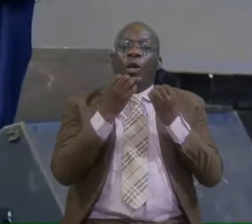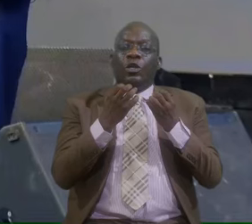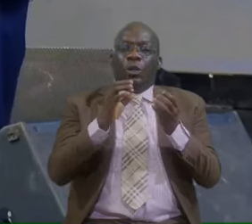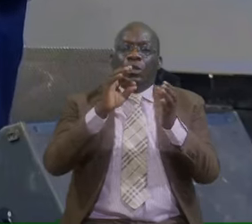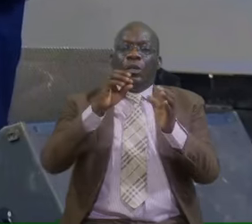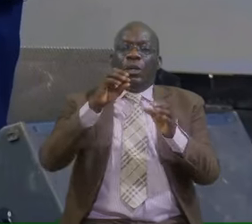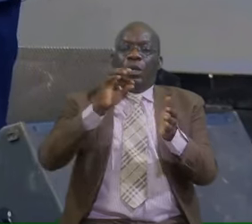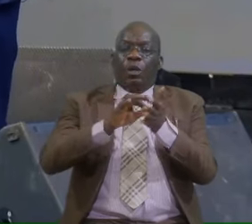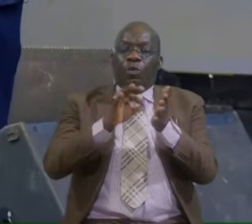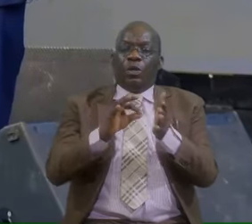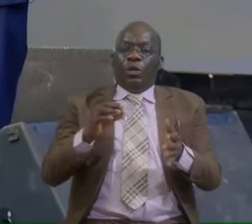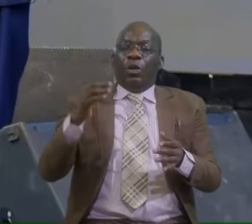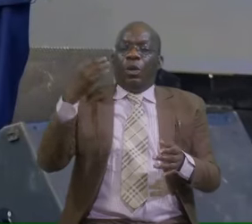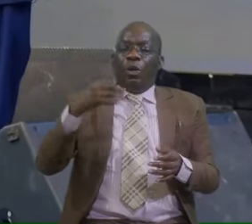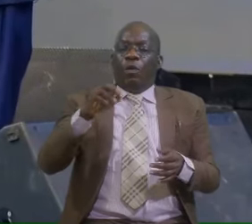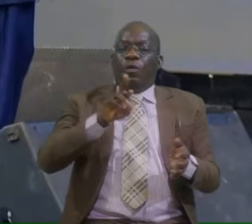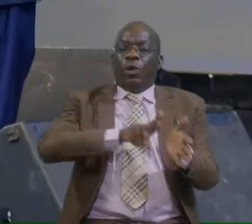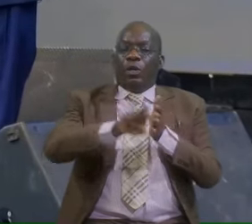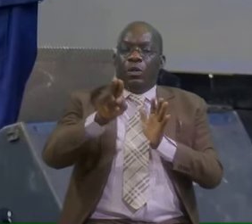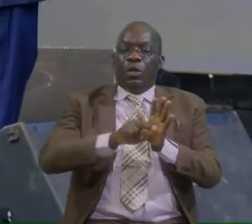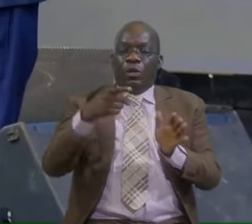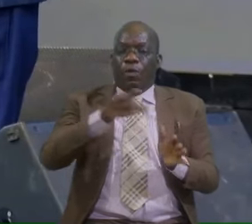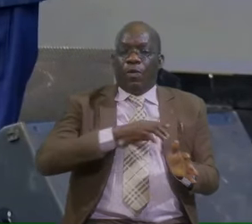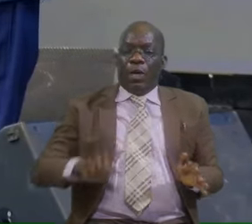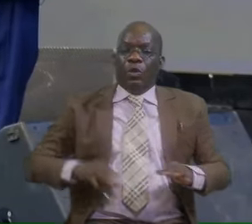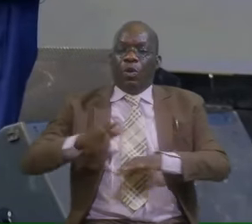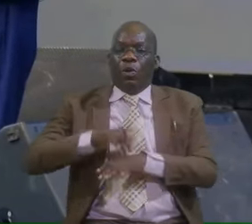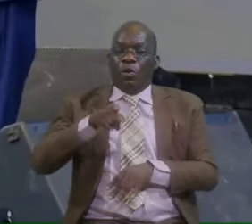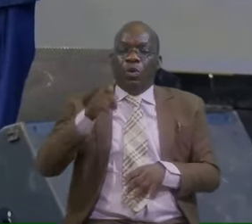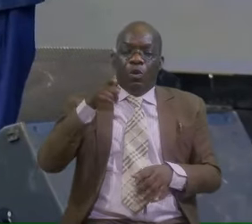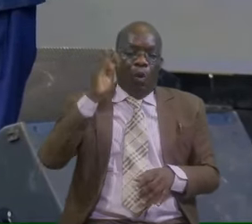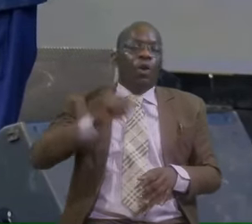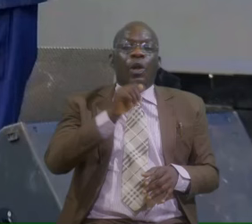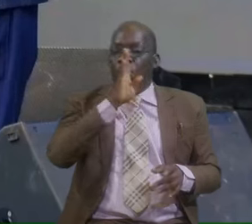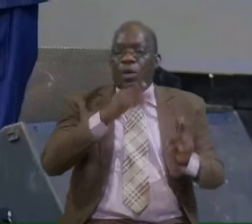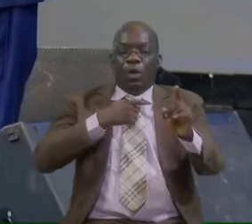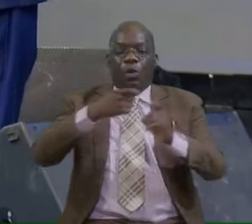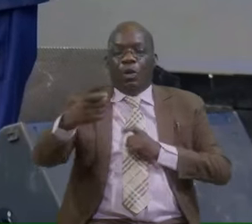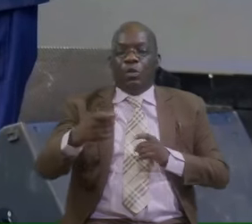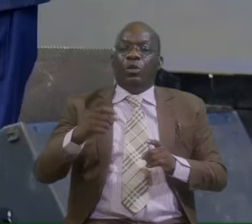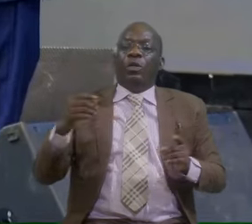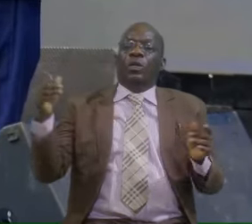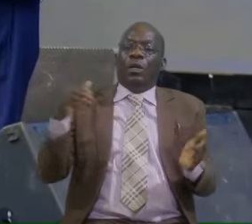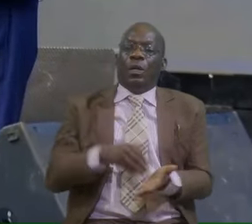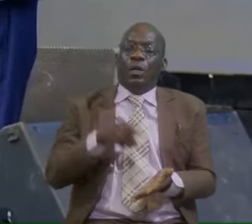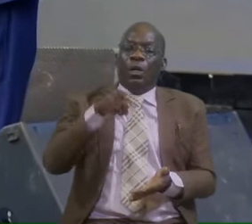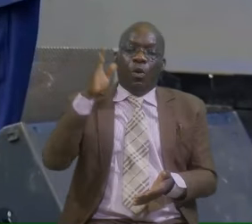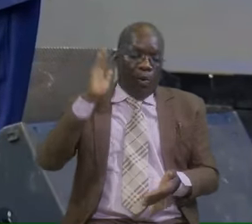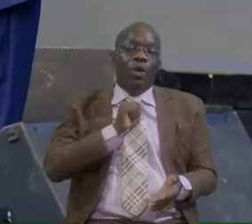Christ upon you, and you'll not be injurious anymore. You'll not have iniquity